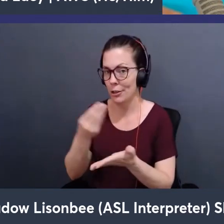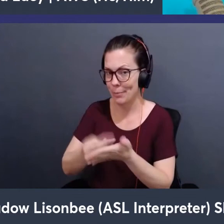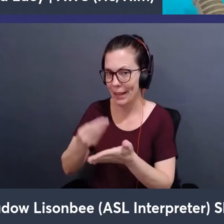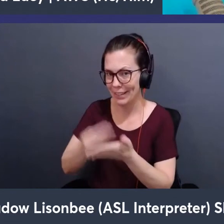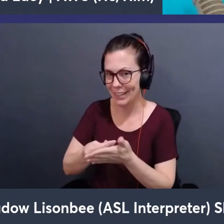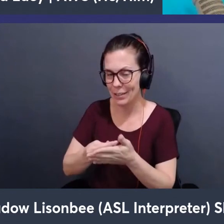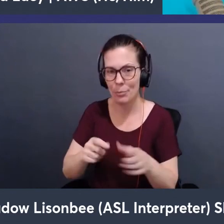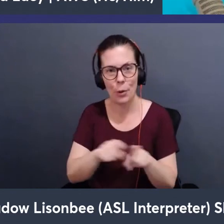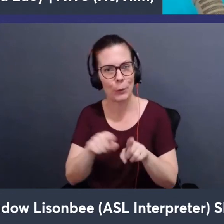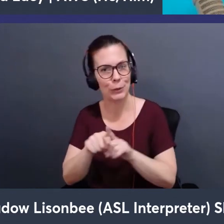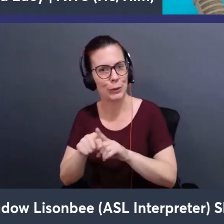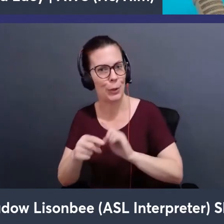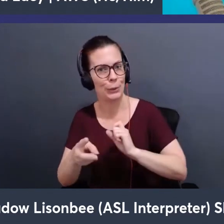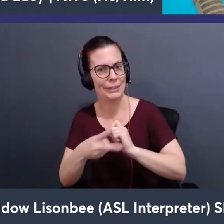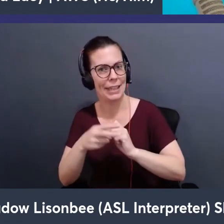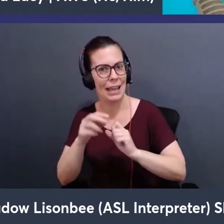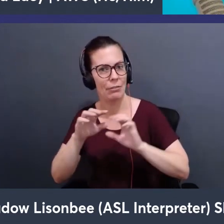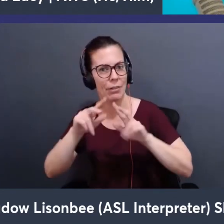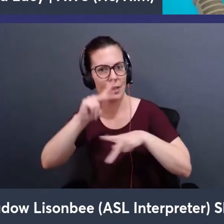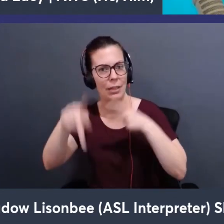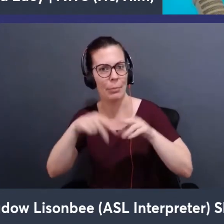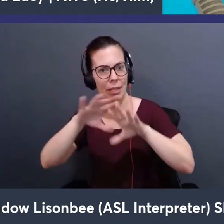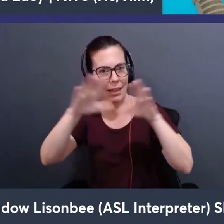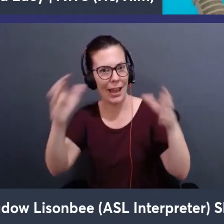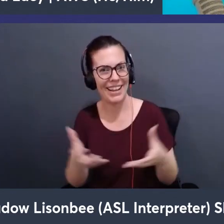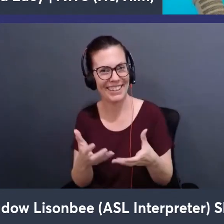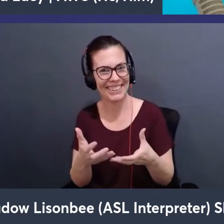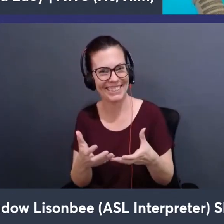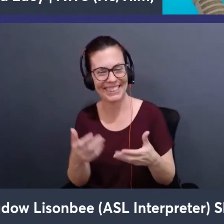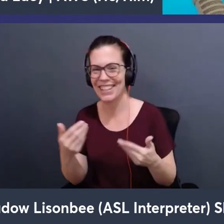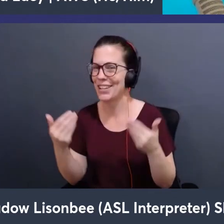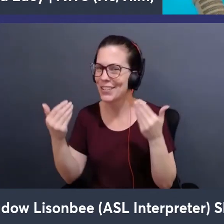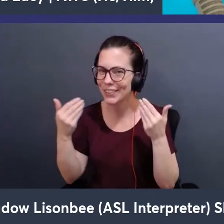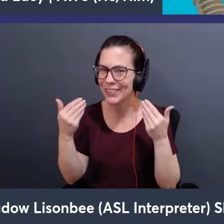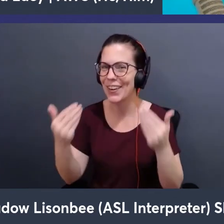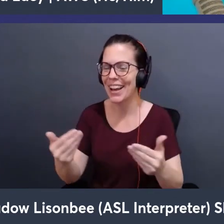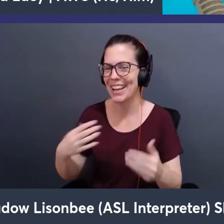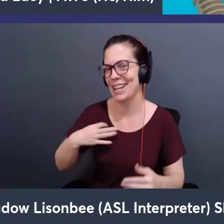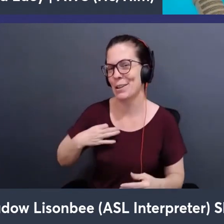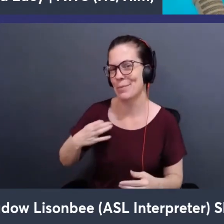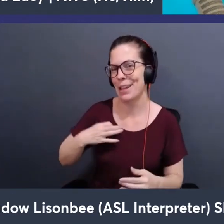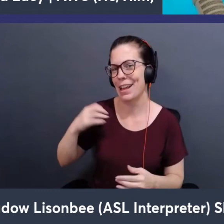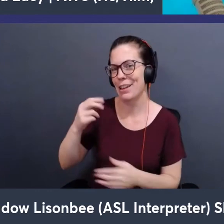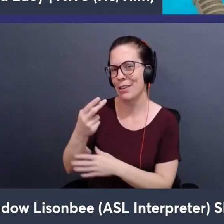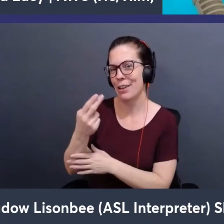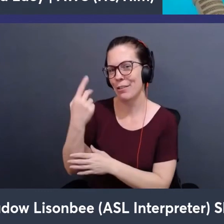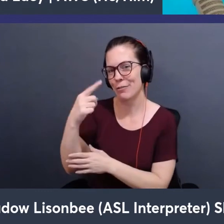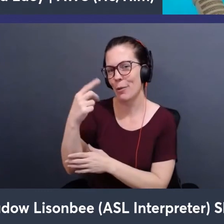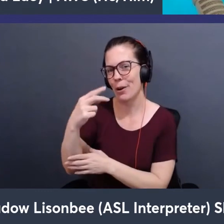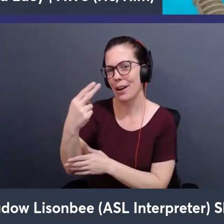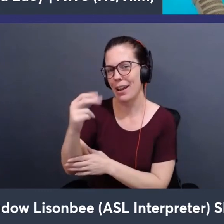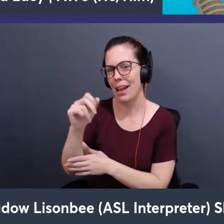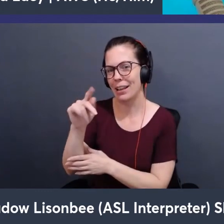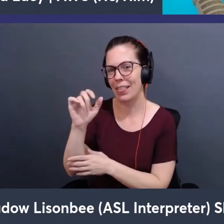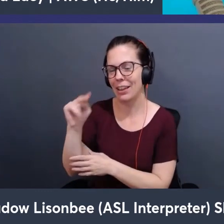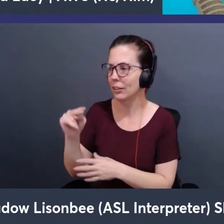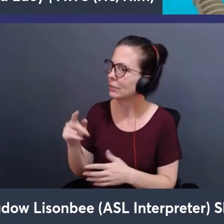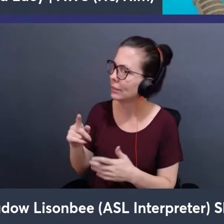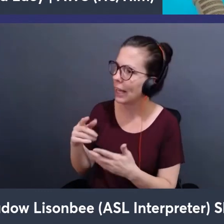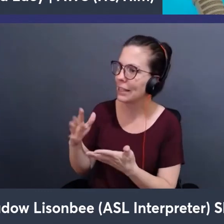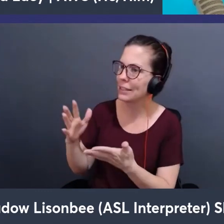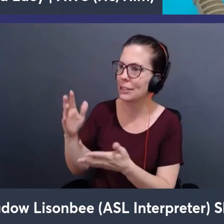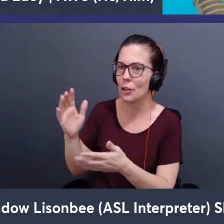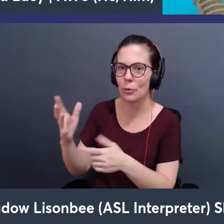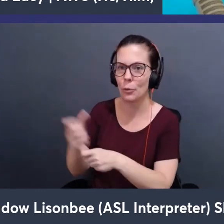save the planet, yeah, just go ahead and apply for this hackathon. And some prize money to win